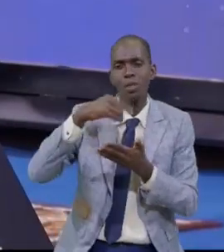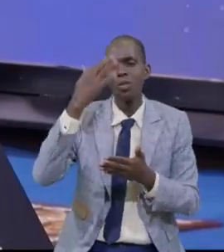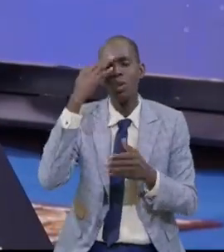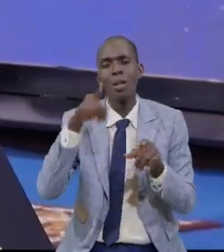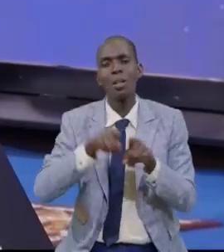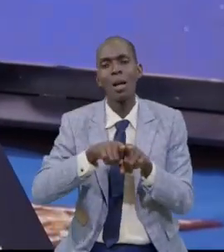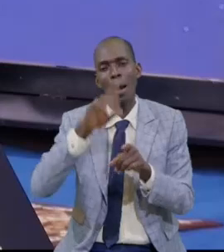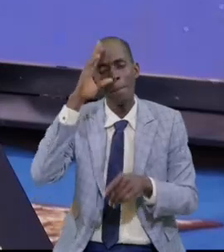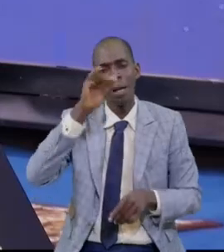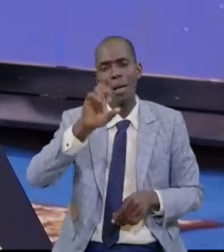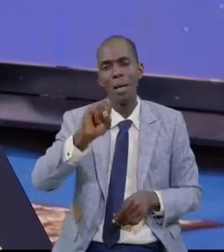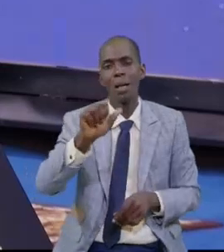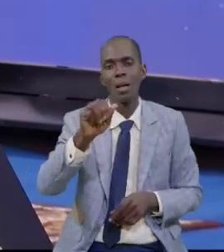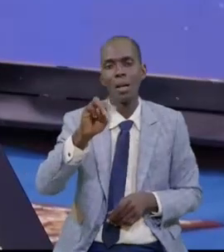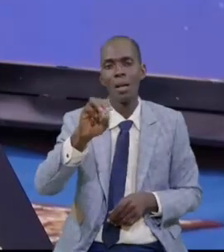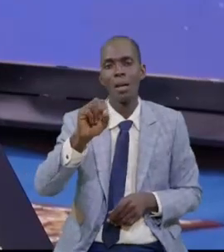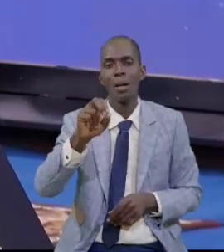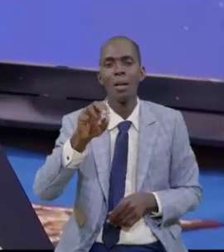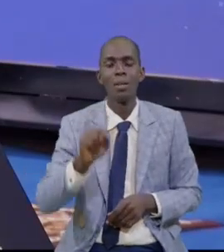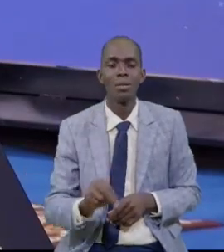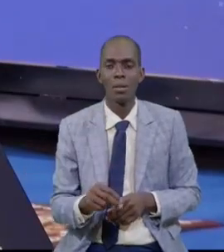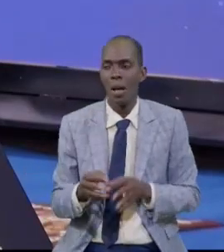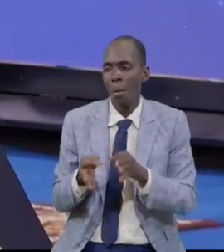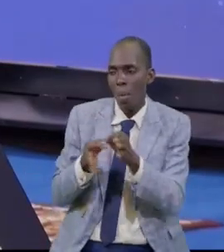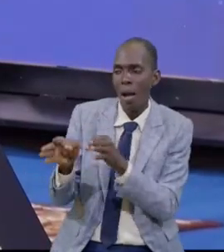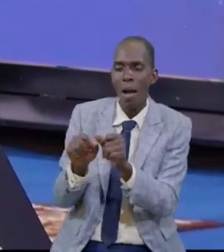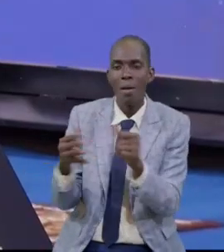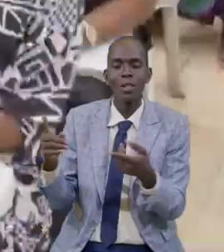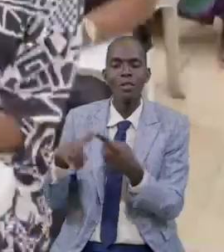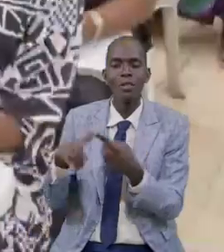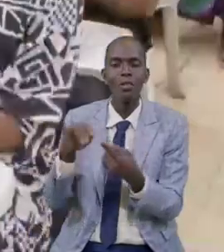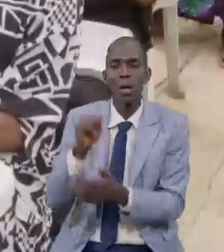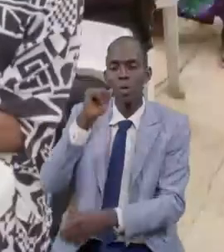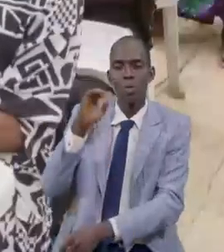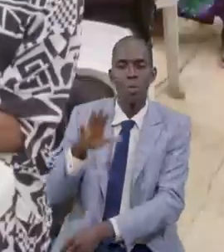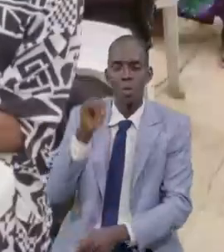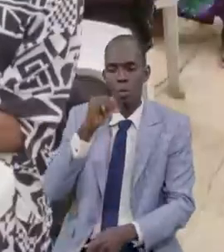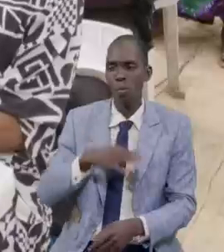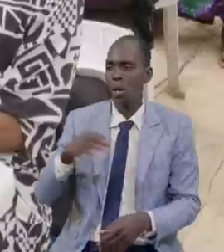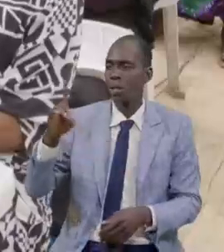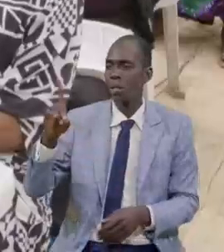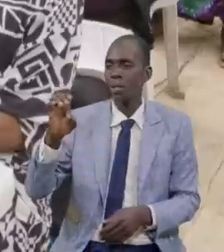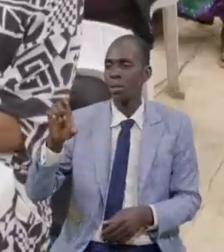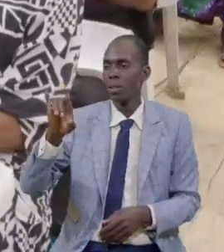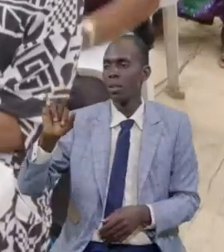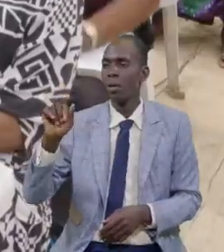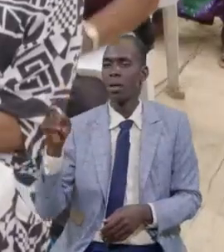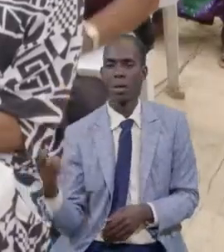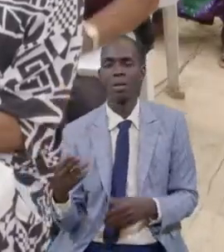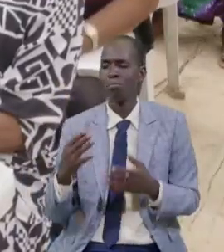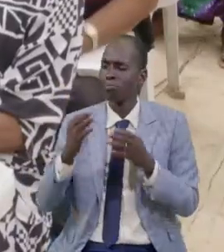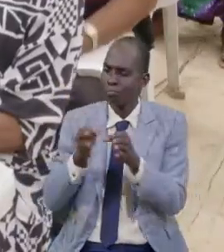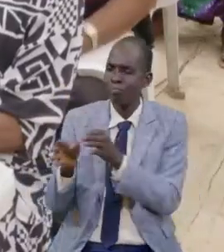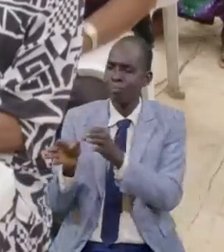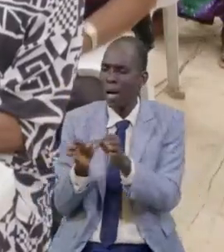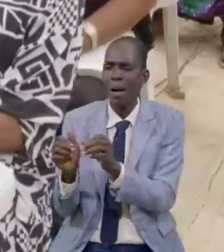power. I'm going to tell you everything, even the prophecy before my birth. I'm going to tell you everything.